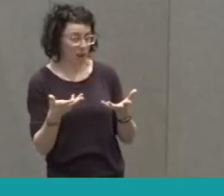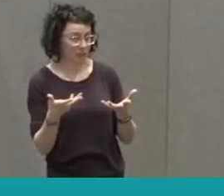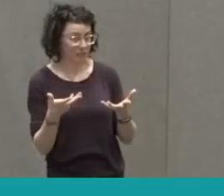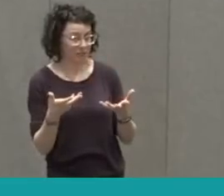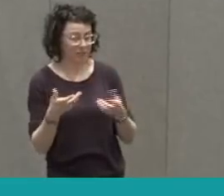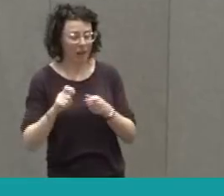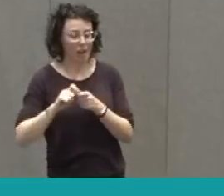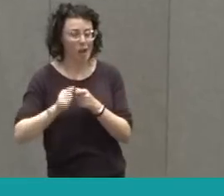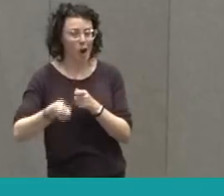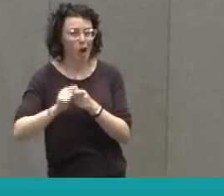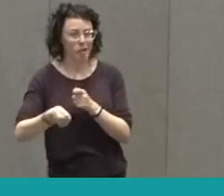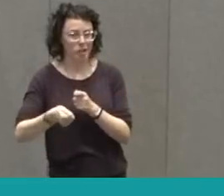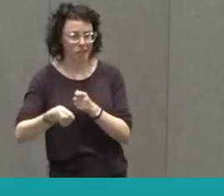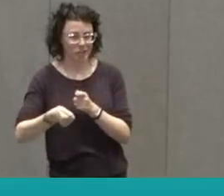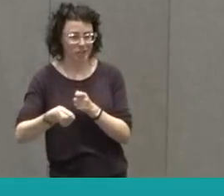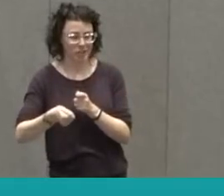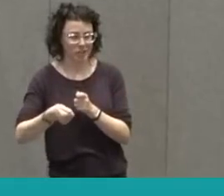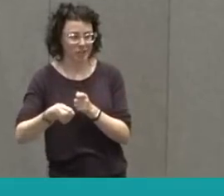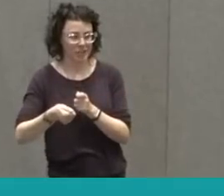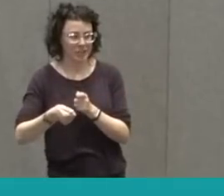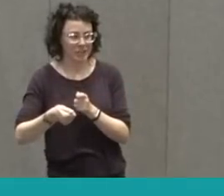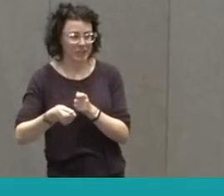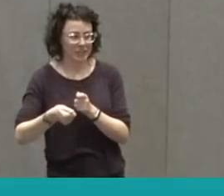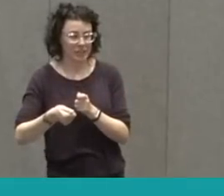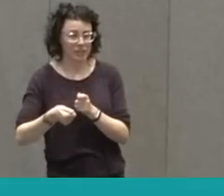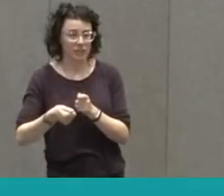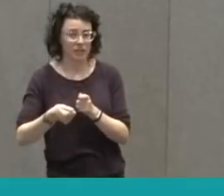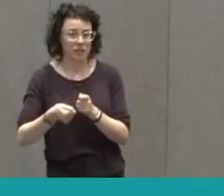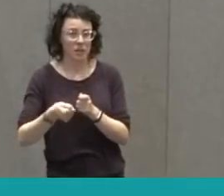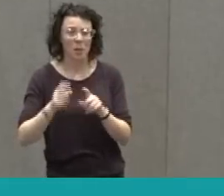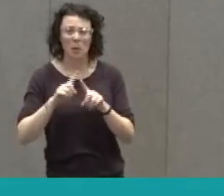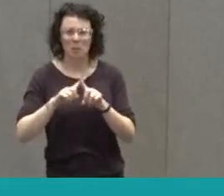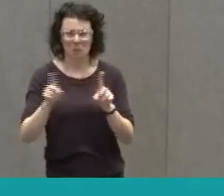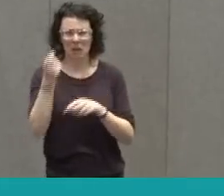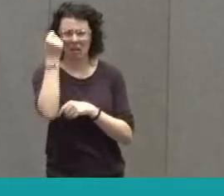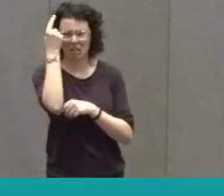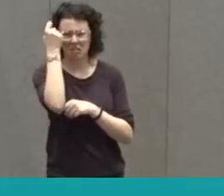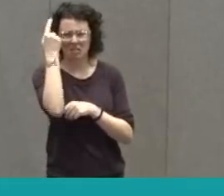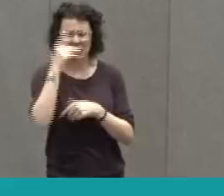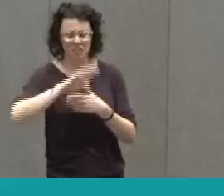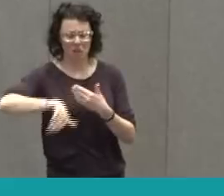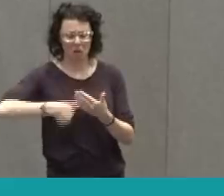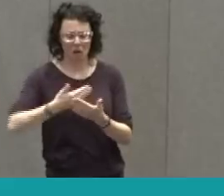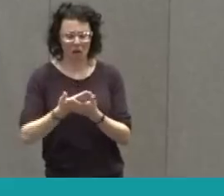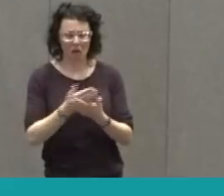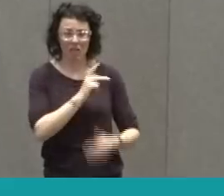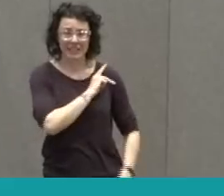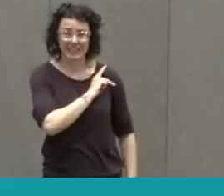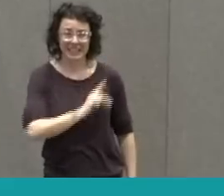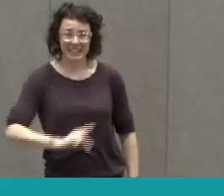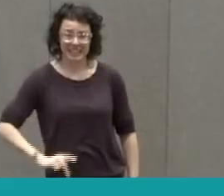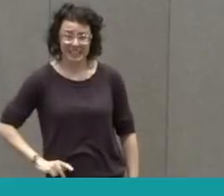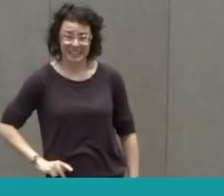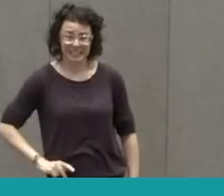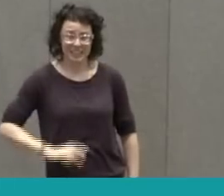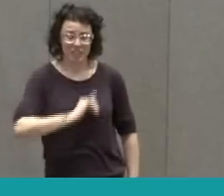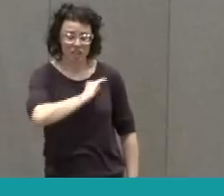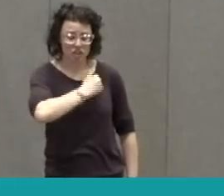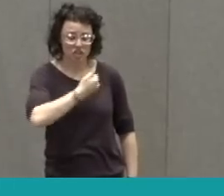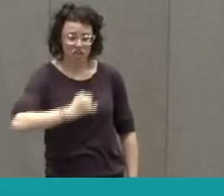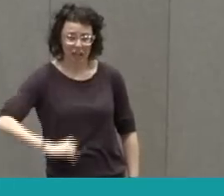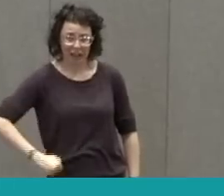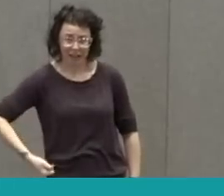And in this deck of cards, what you will need to do is take out all your kings, jack, queen, kings,